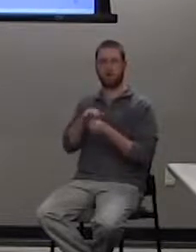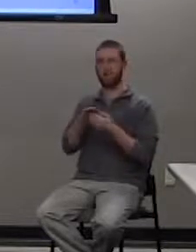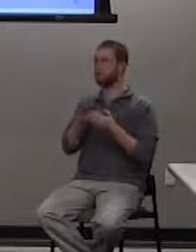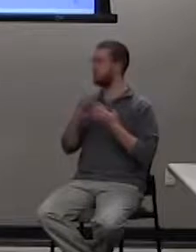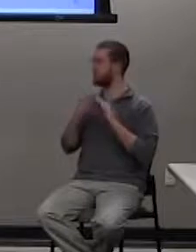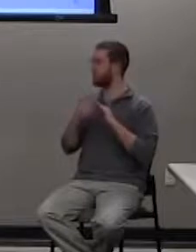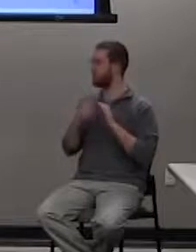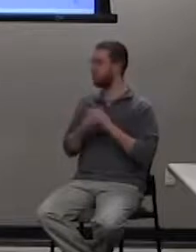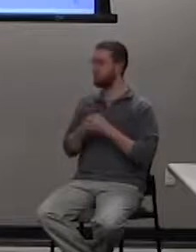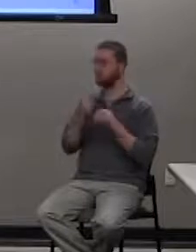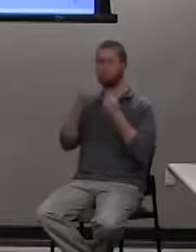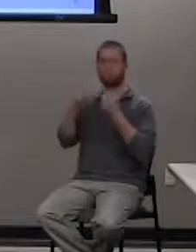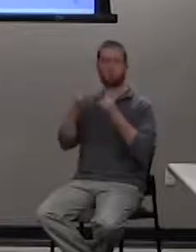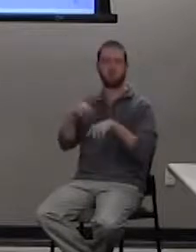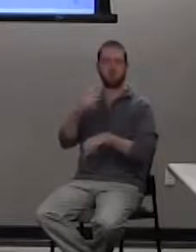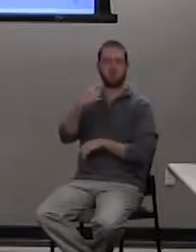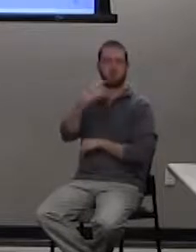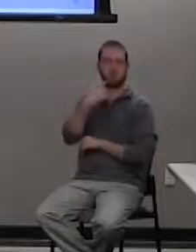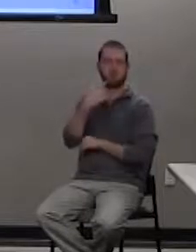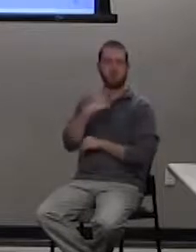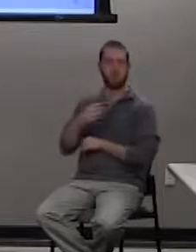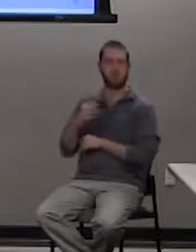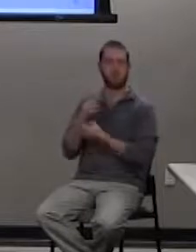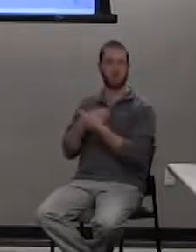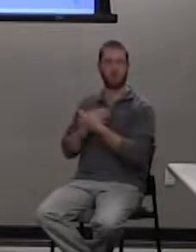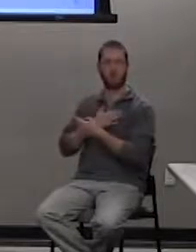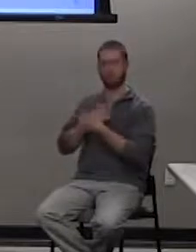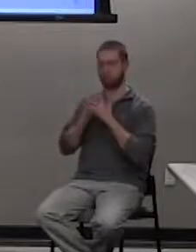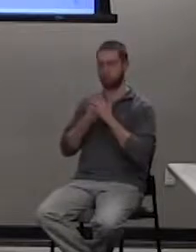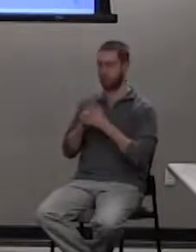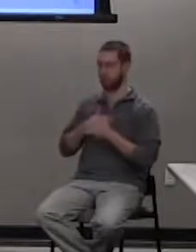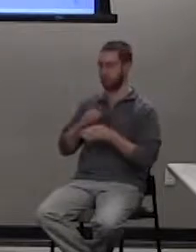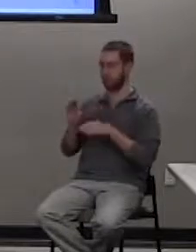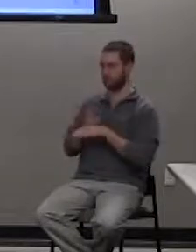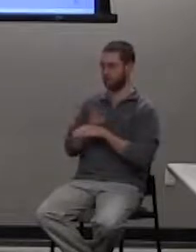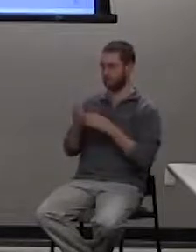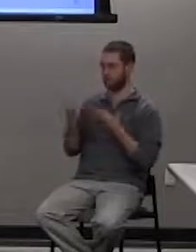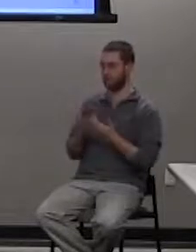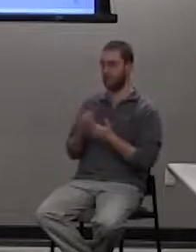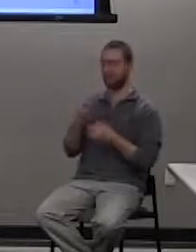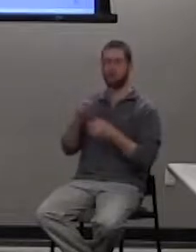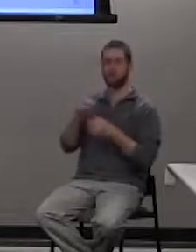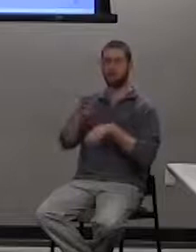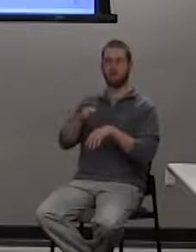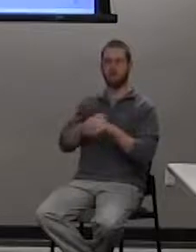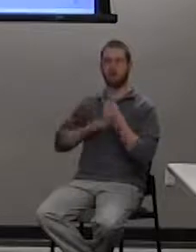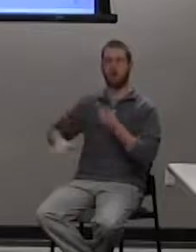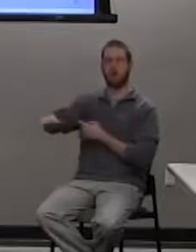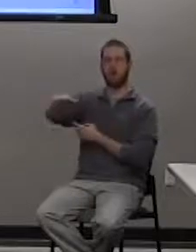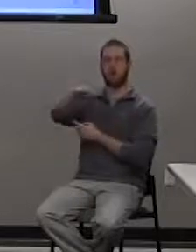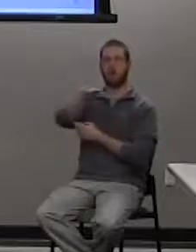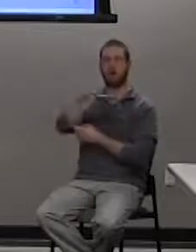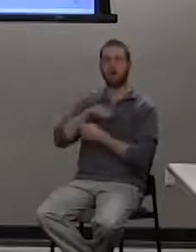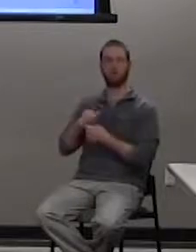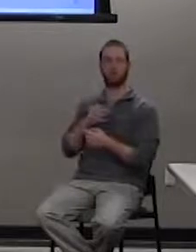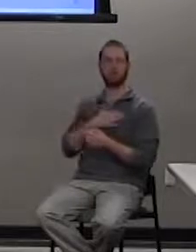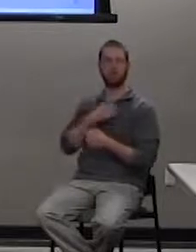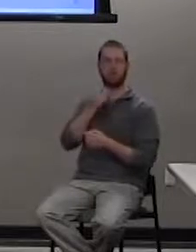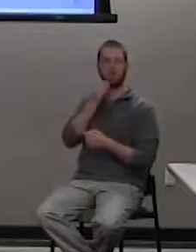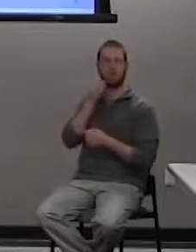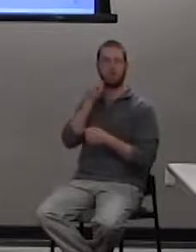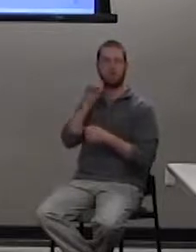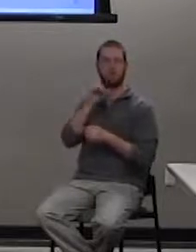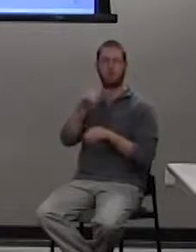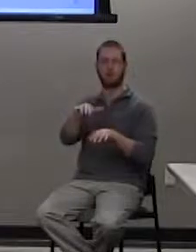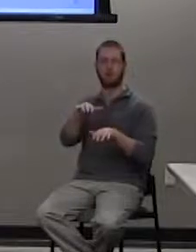There was a number of people I spoke with that said, I started my business here, my business is nationwide, but this is my home. I'm not leaving. Try to